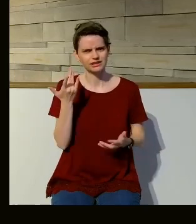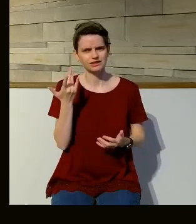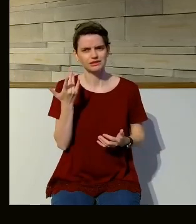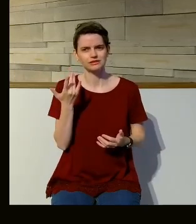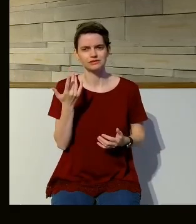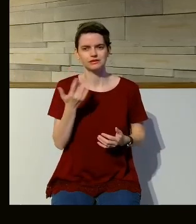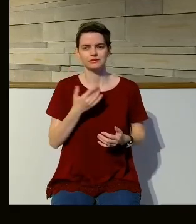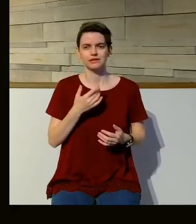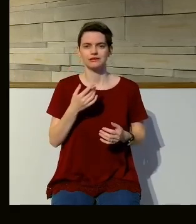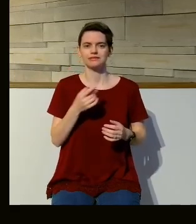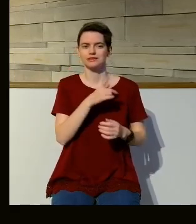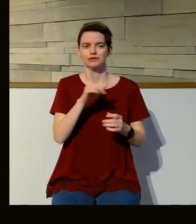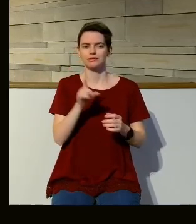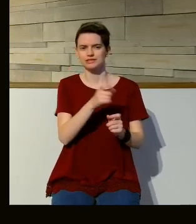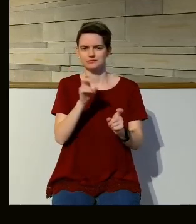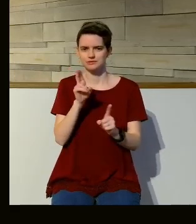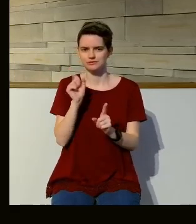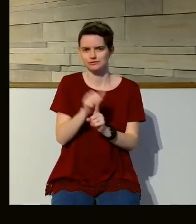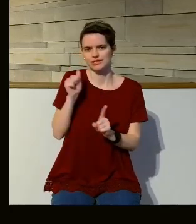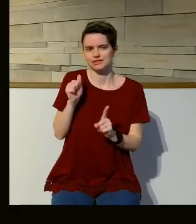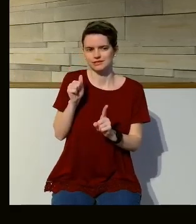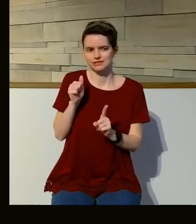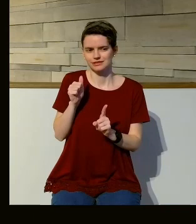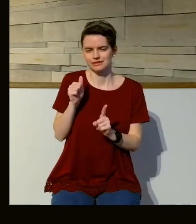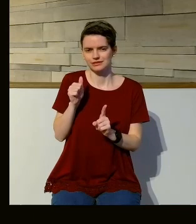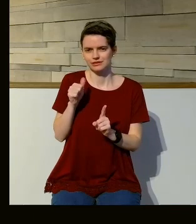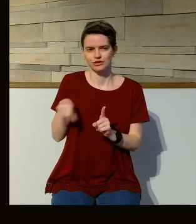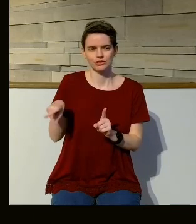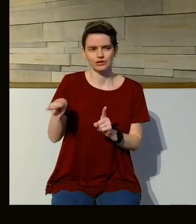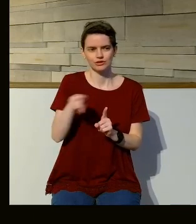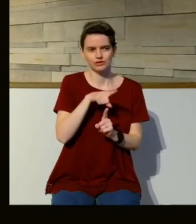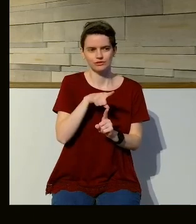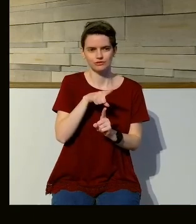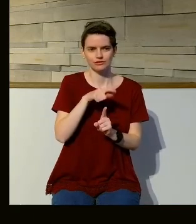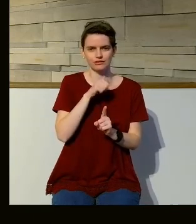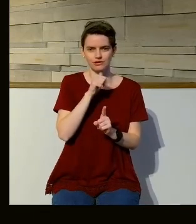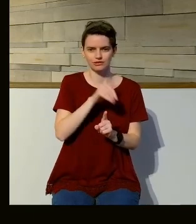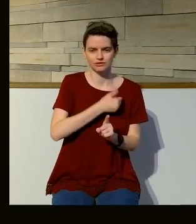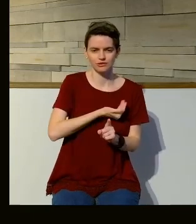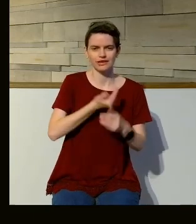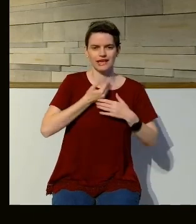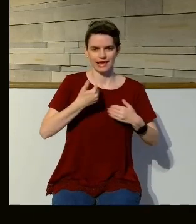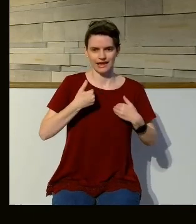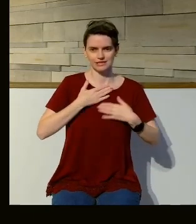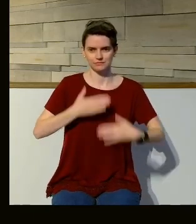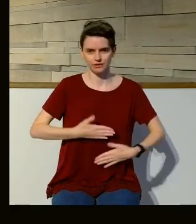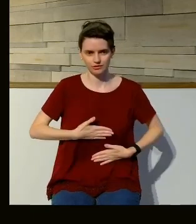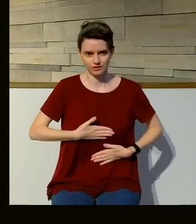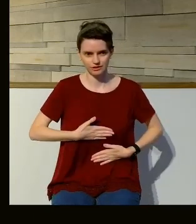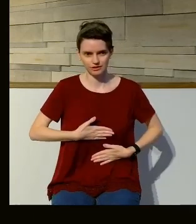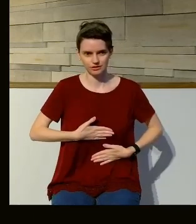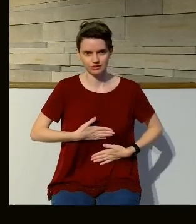Let me come clean. It was a trick question. There is no part of your body that thinks. You are an immaterial soul that has a body. You are a